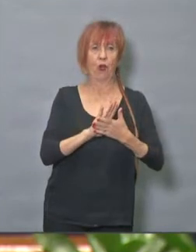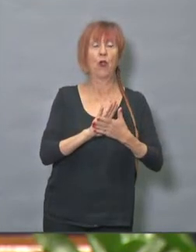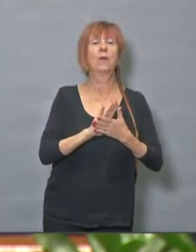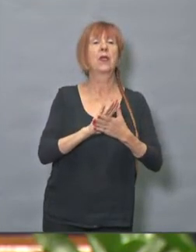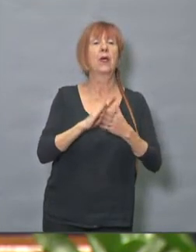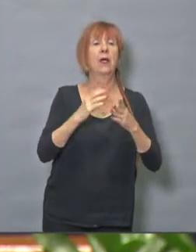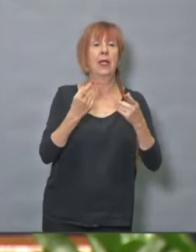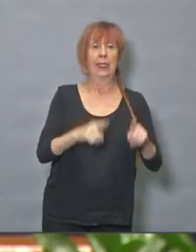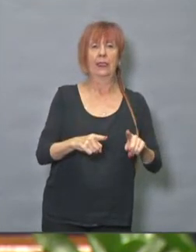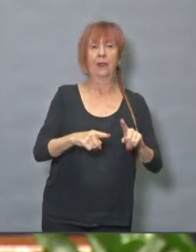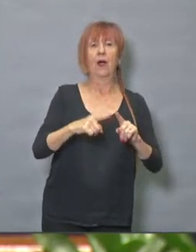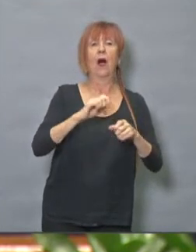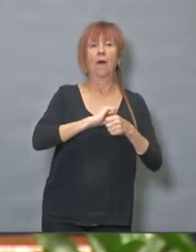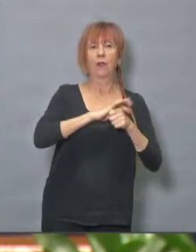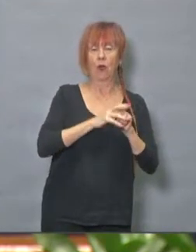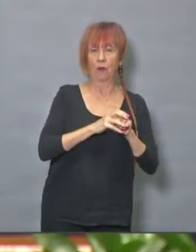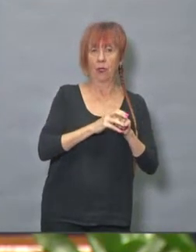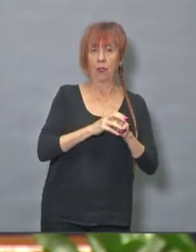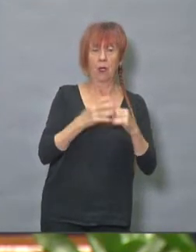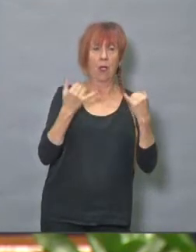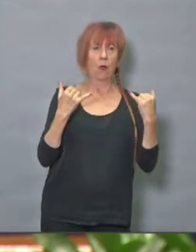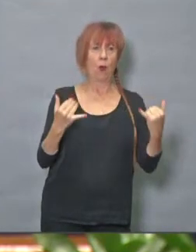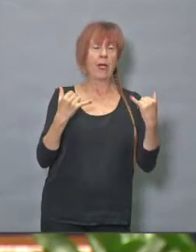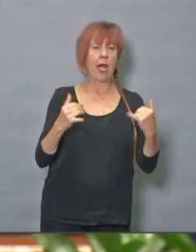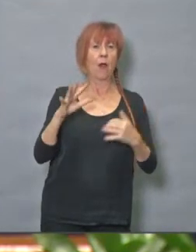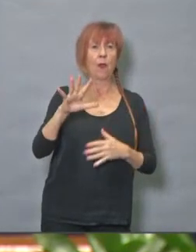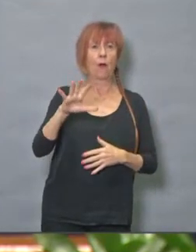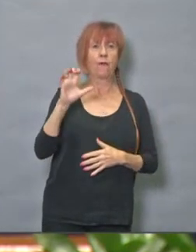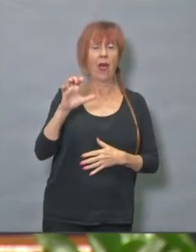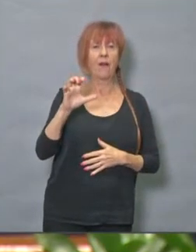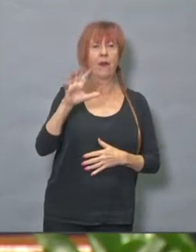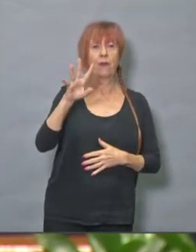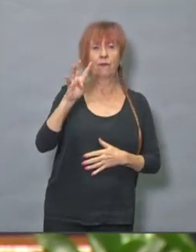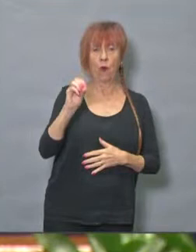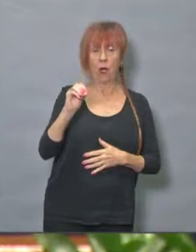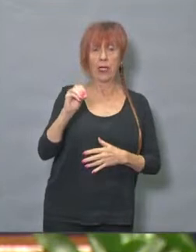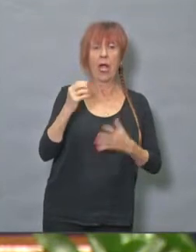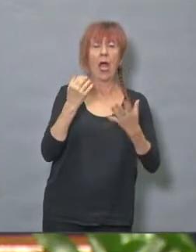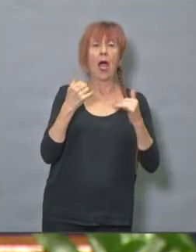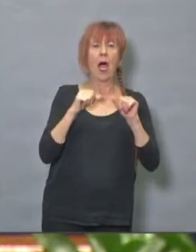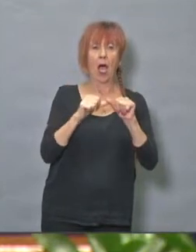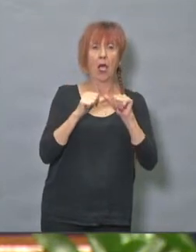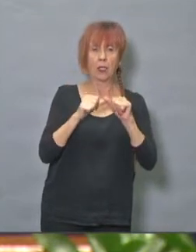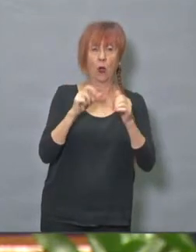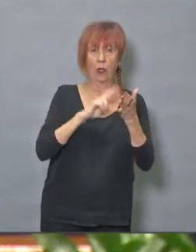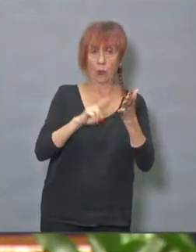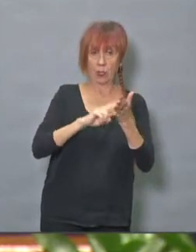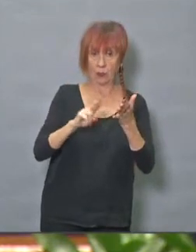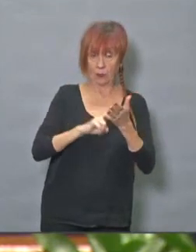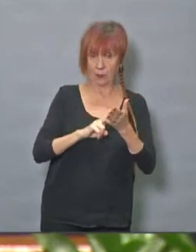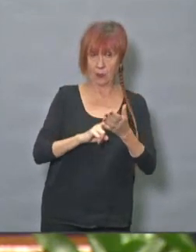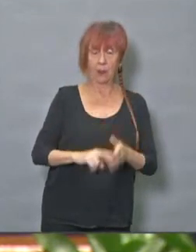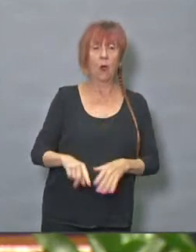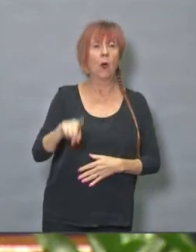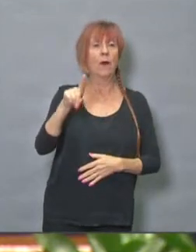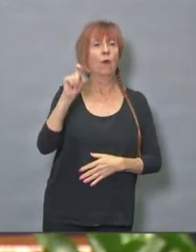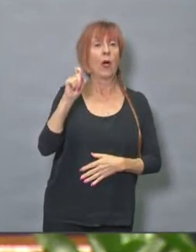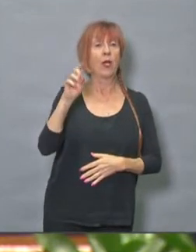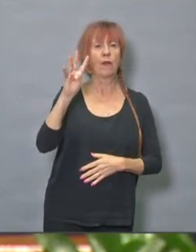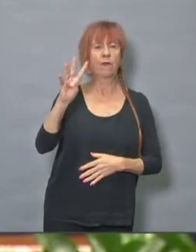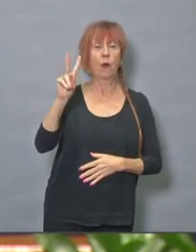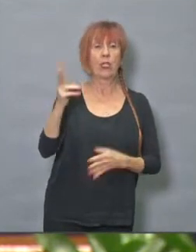COVID-19. Currently, there's 540 ongoing investigations, and there are 142